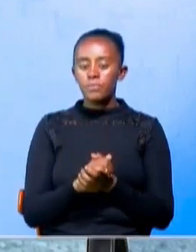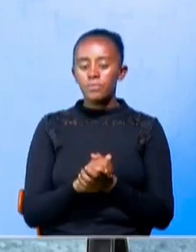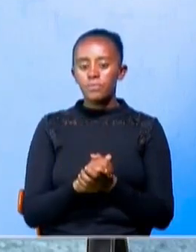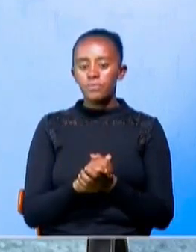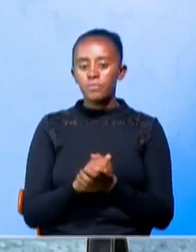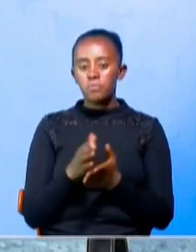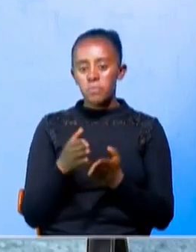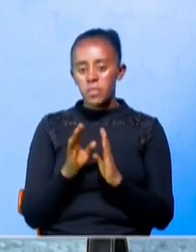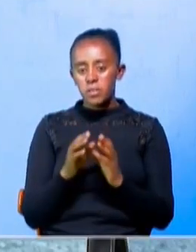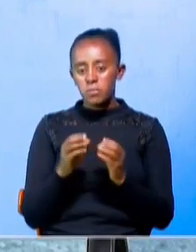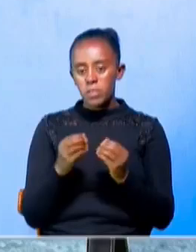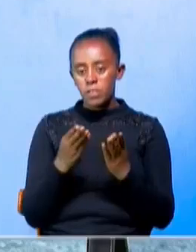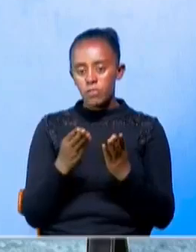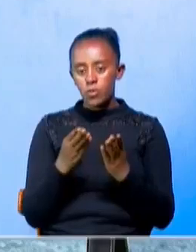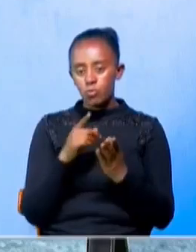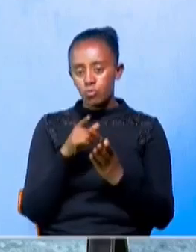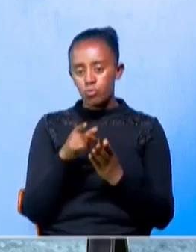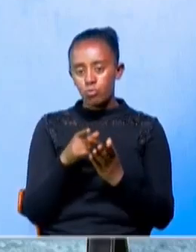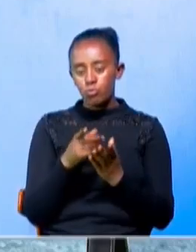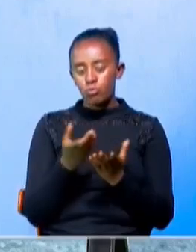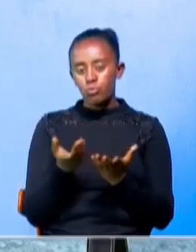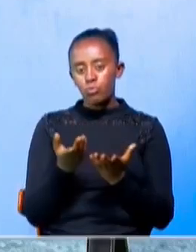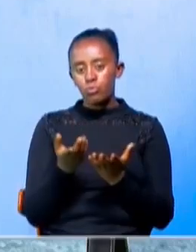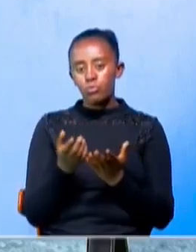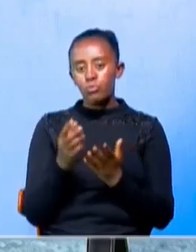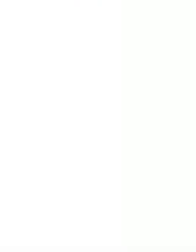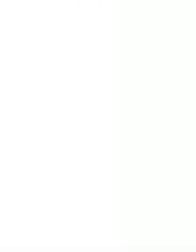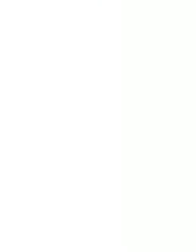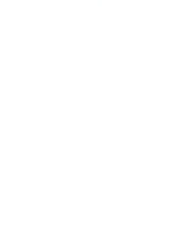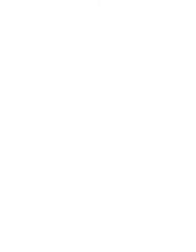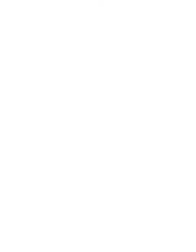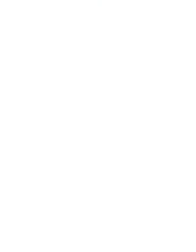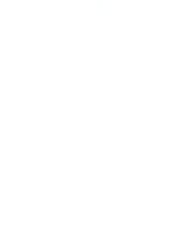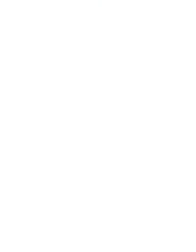Let me give you 3 minutes.